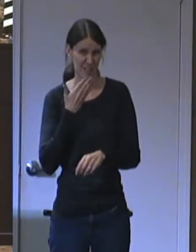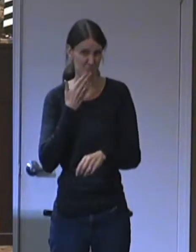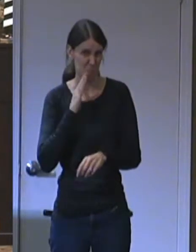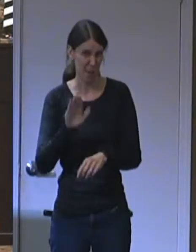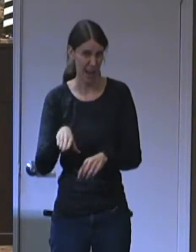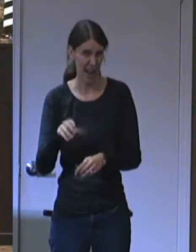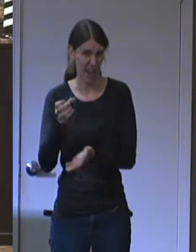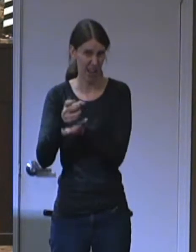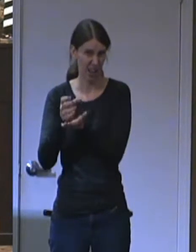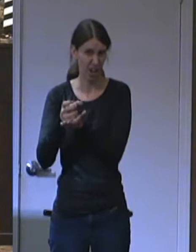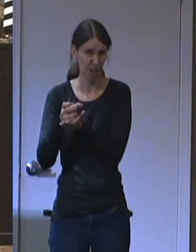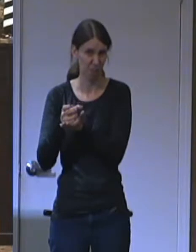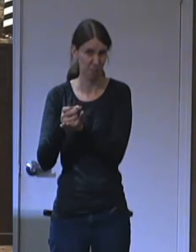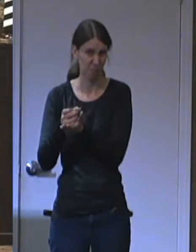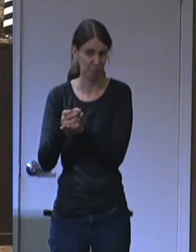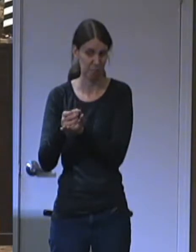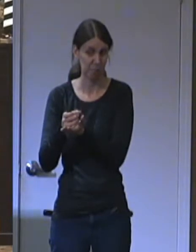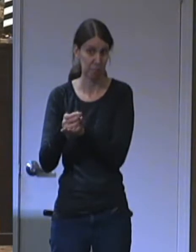you know, what's already in there.